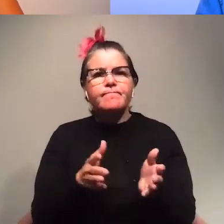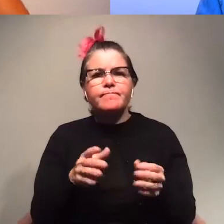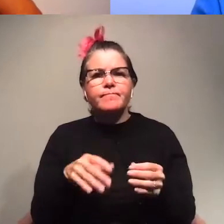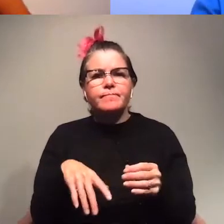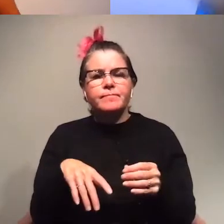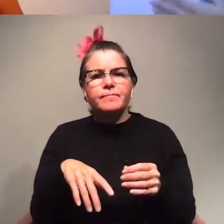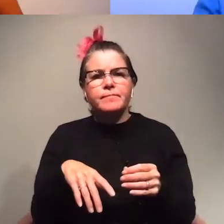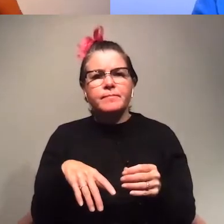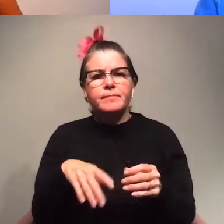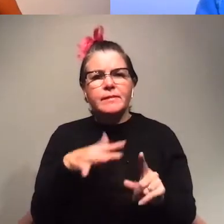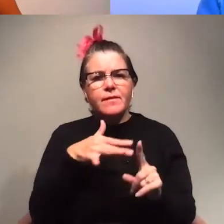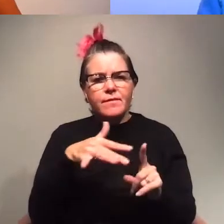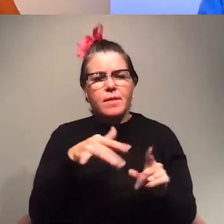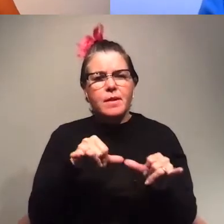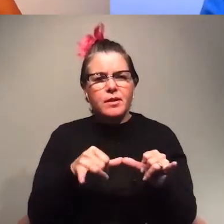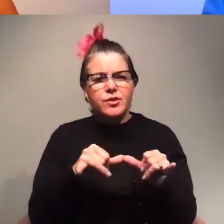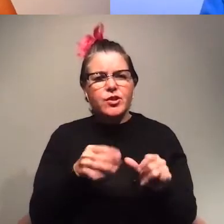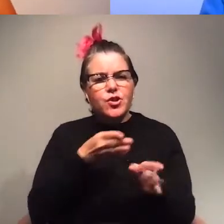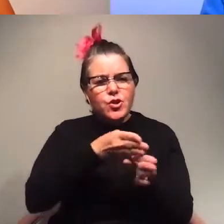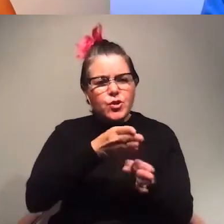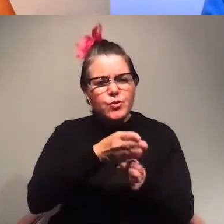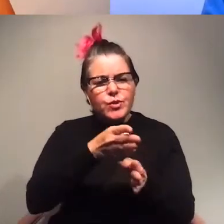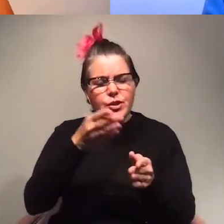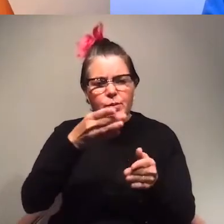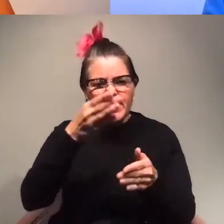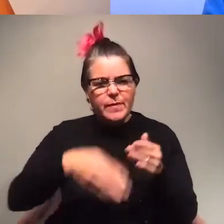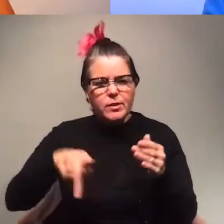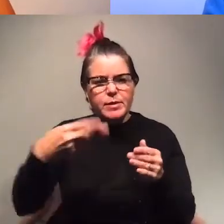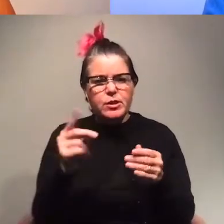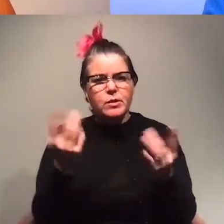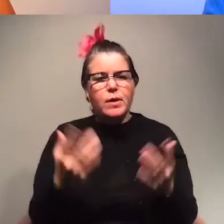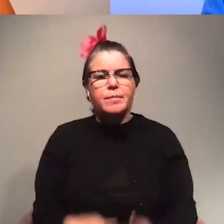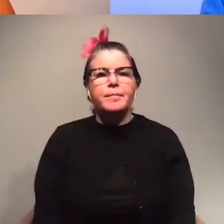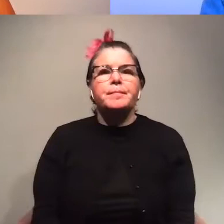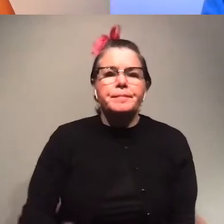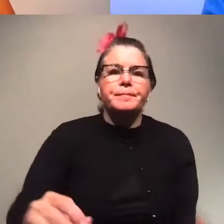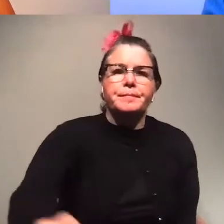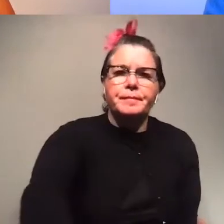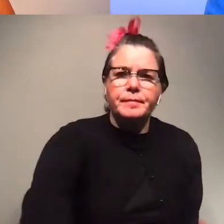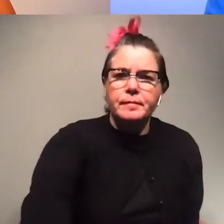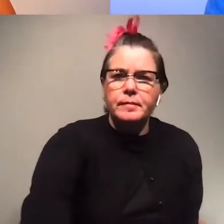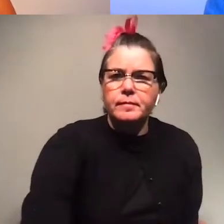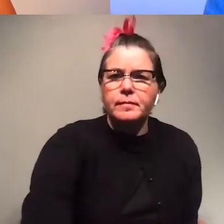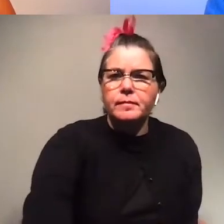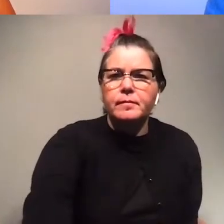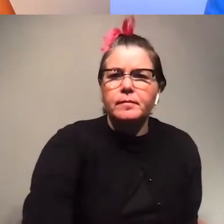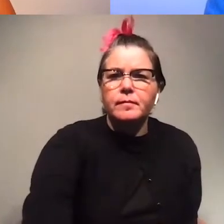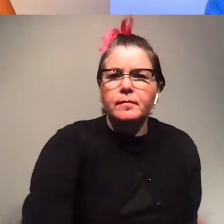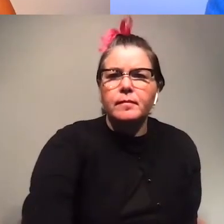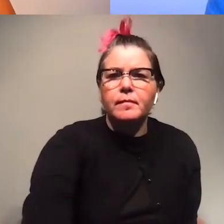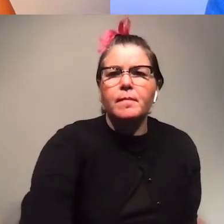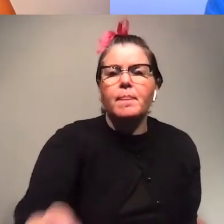of what career maybe are you looking at after PhD? Yeah, that's kind of something I'm